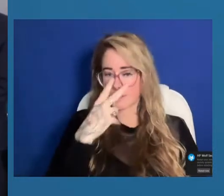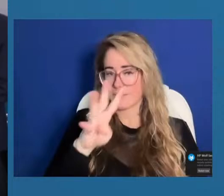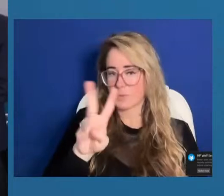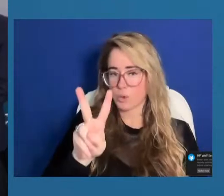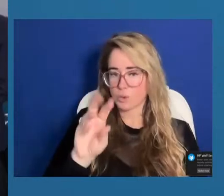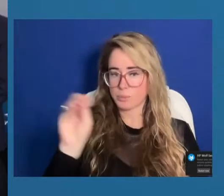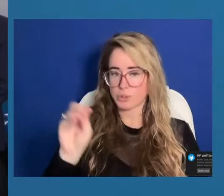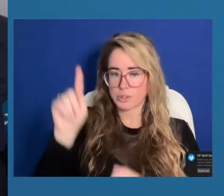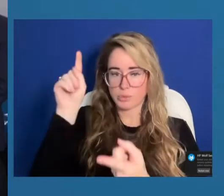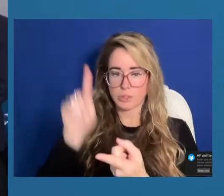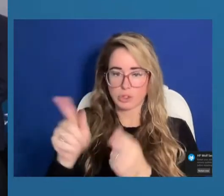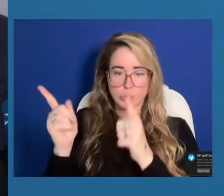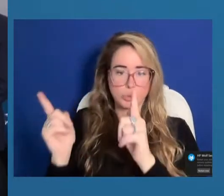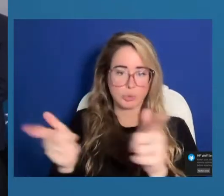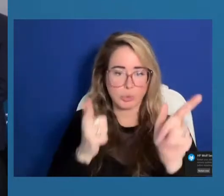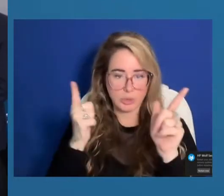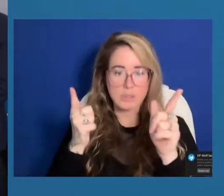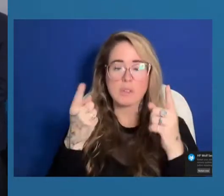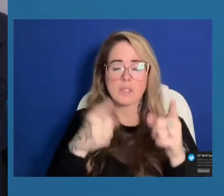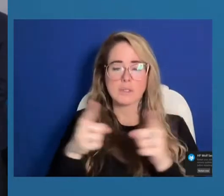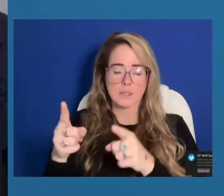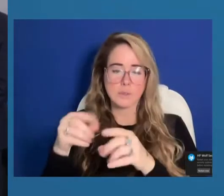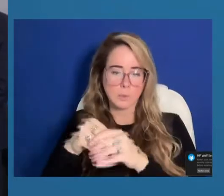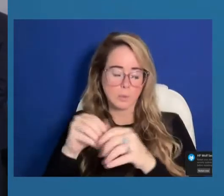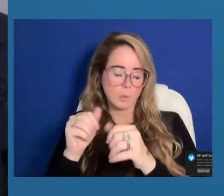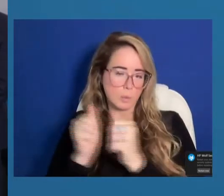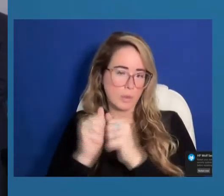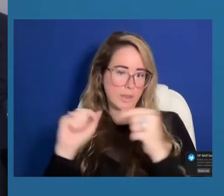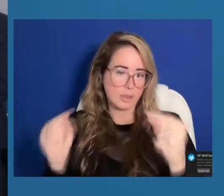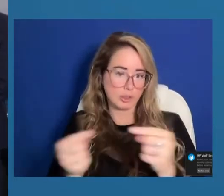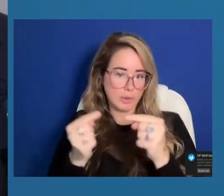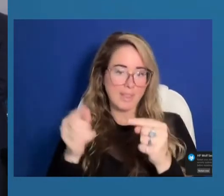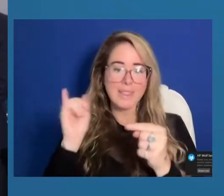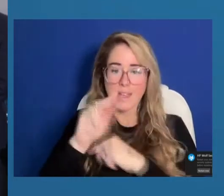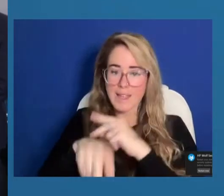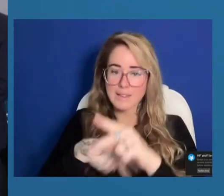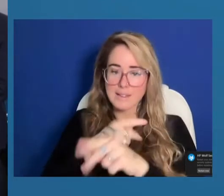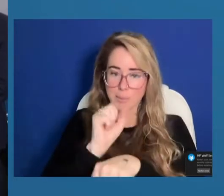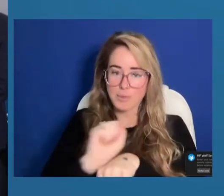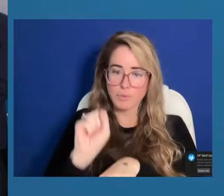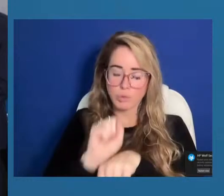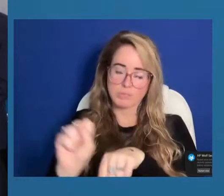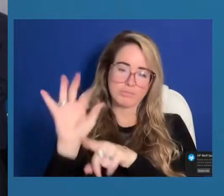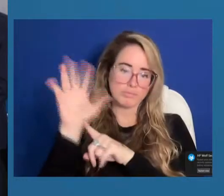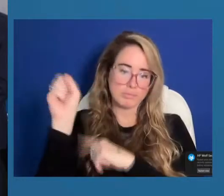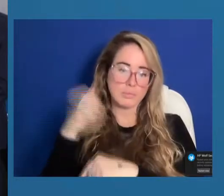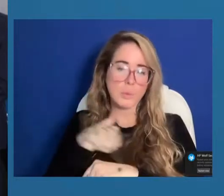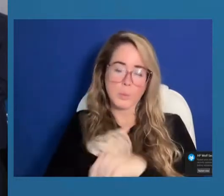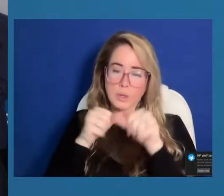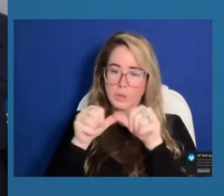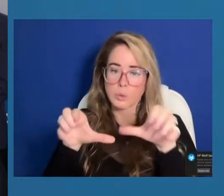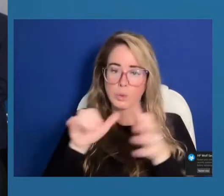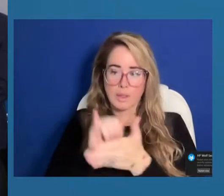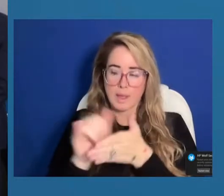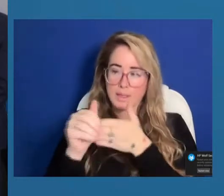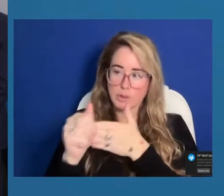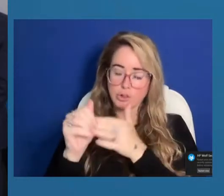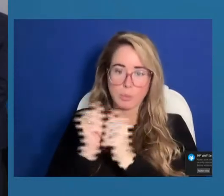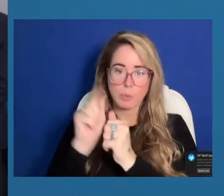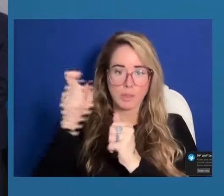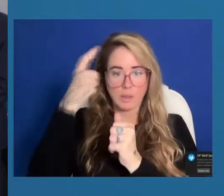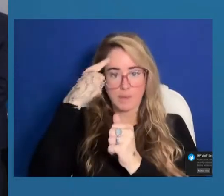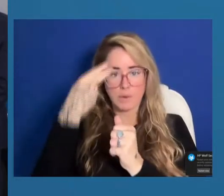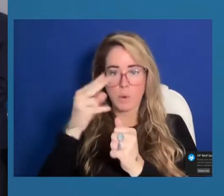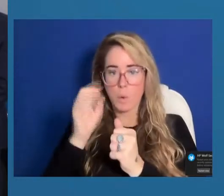shooting incidents with injury. That is the kind of work that we continue to do, leadership of Governor Hochul and all of us